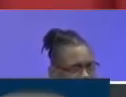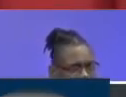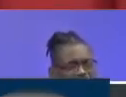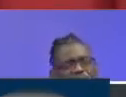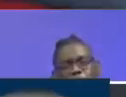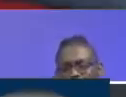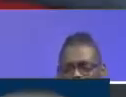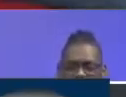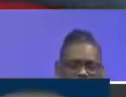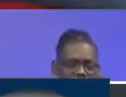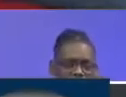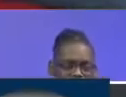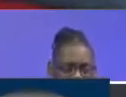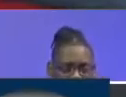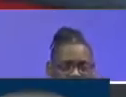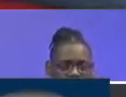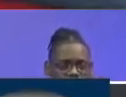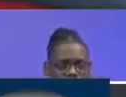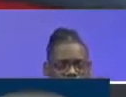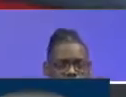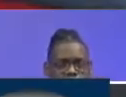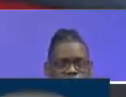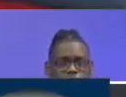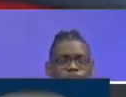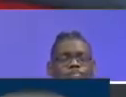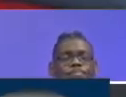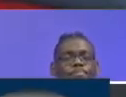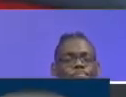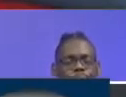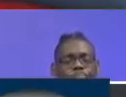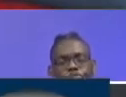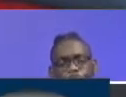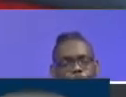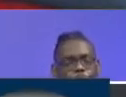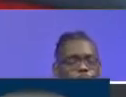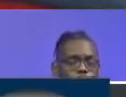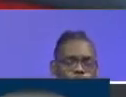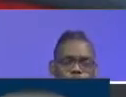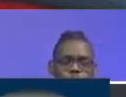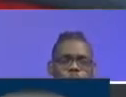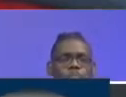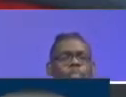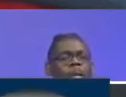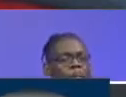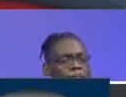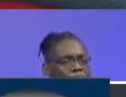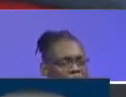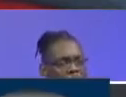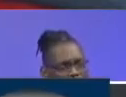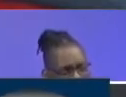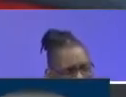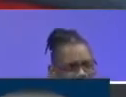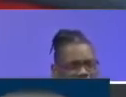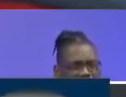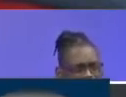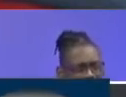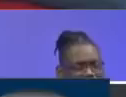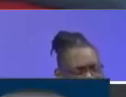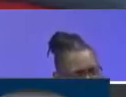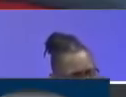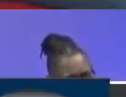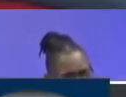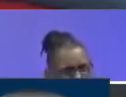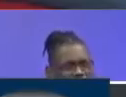Minister. Keep getting questions. People want clarification on the teachers,